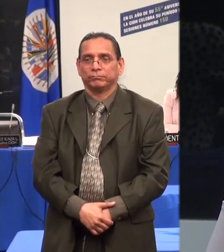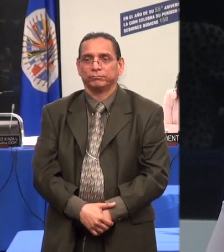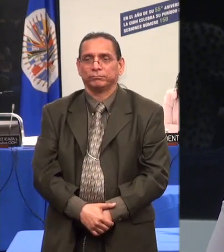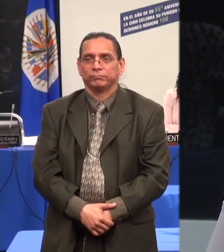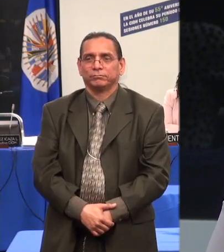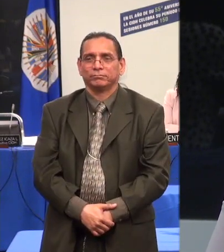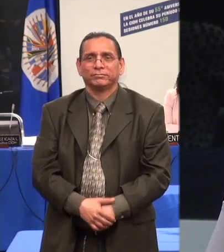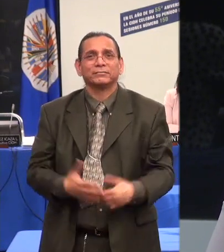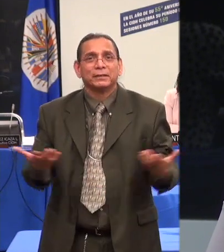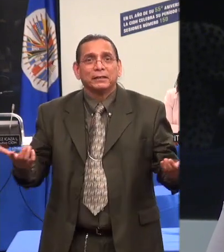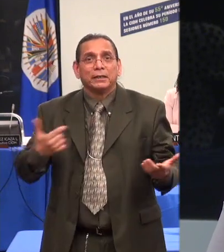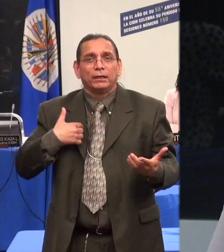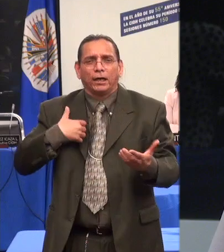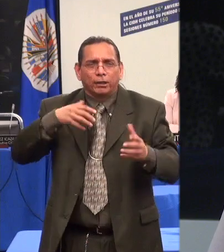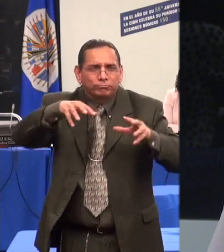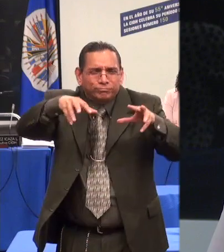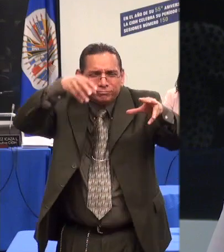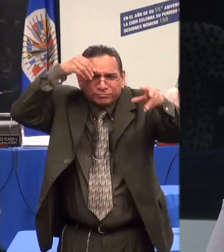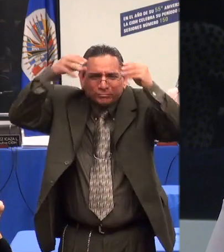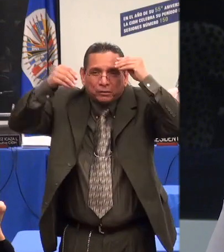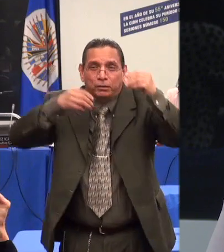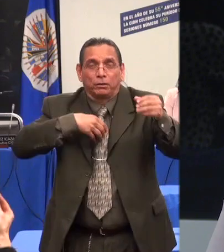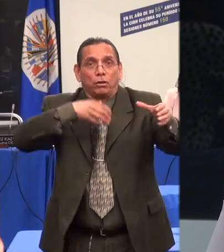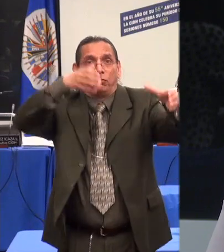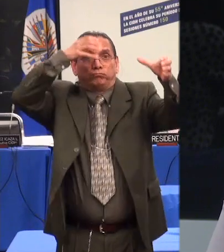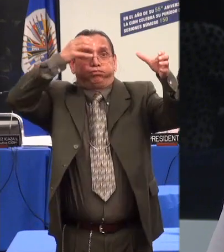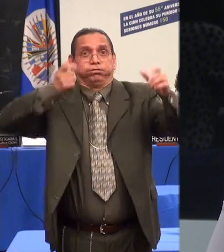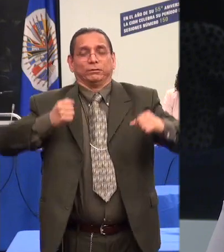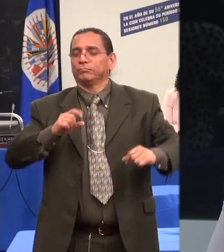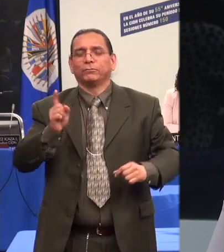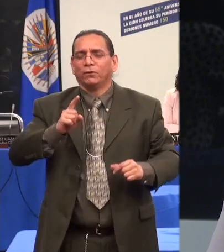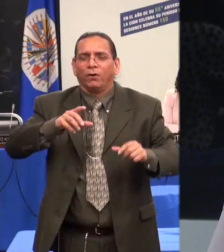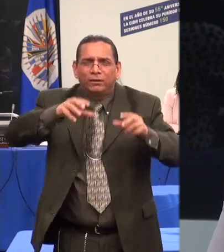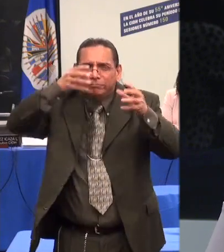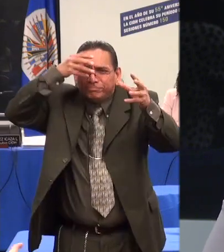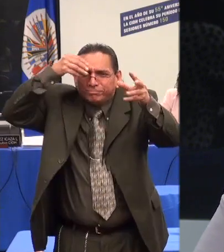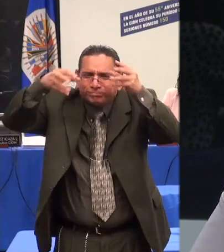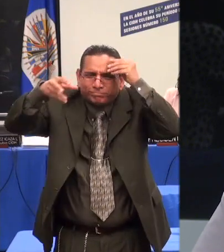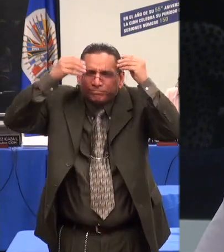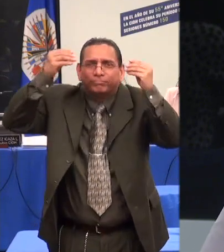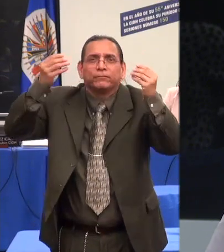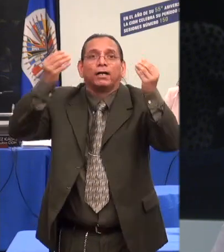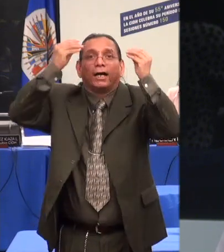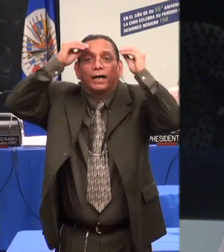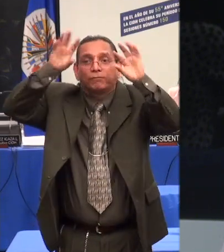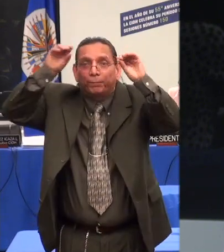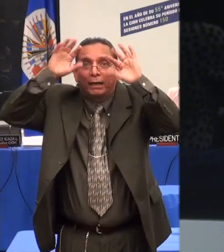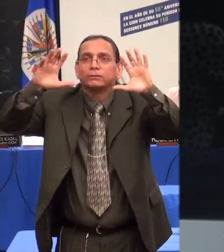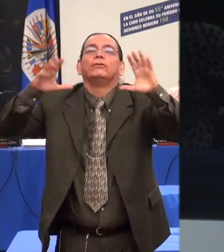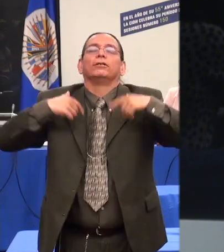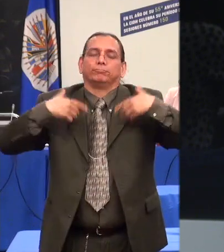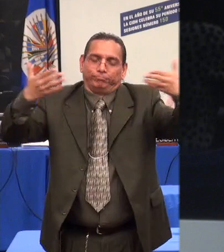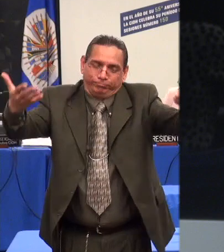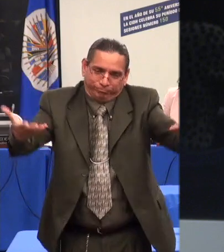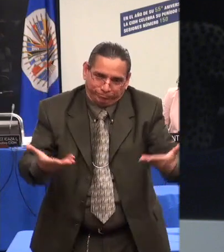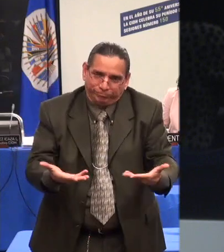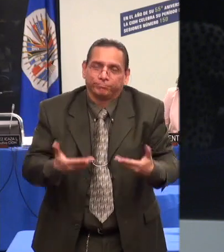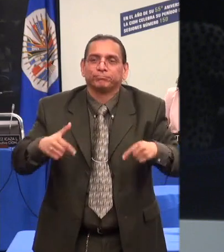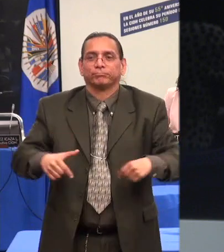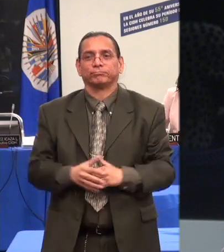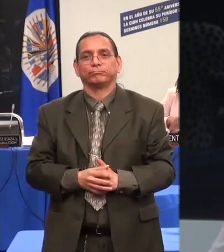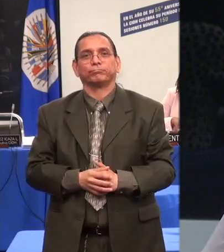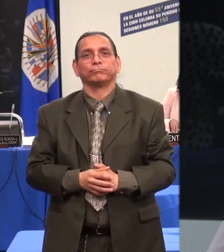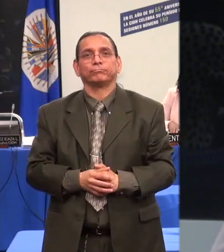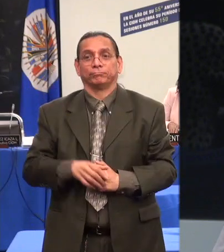receive specific information, including on what you think the Commission should be doing in relation to the rights